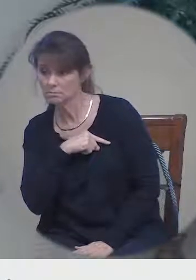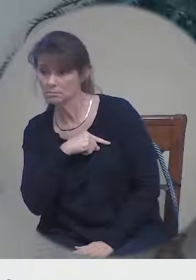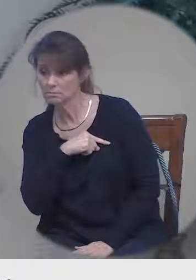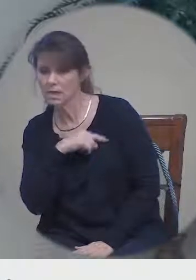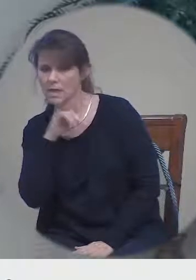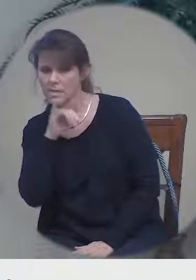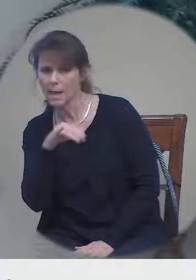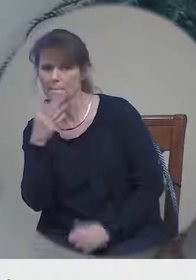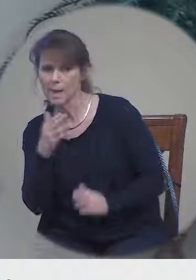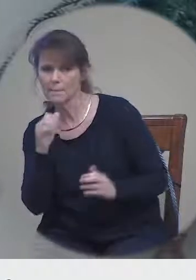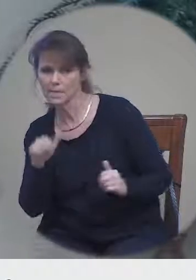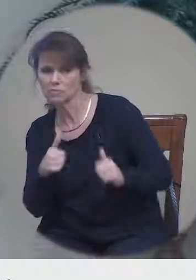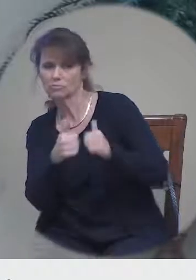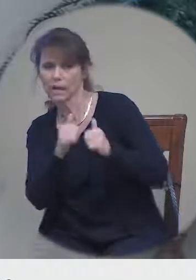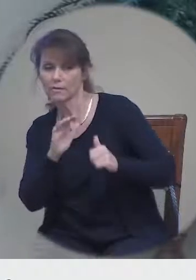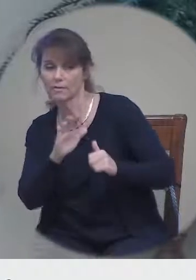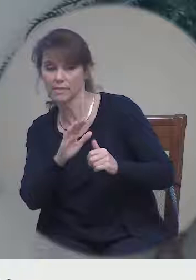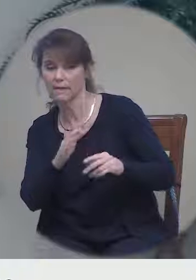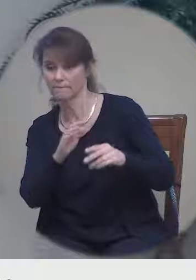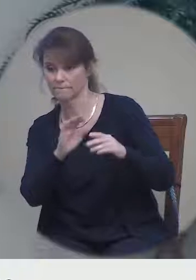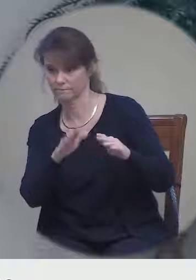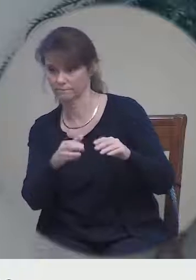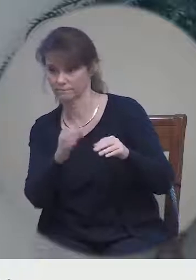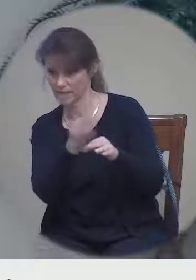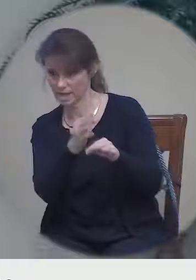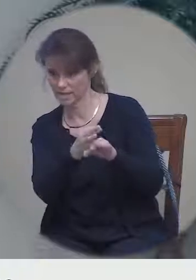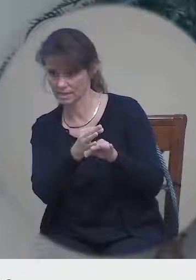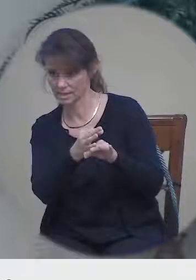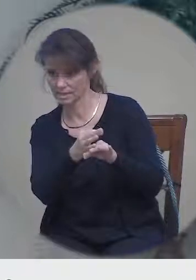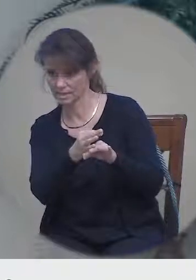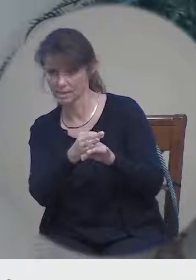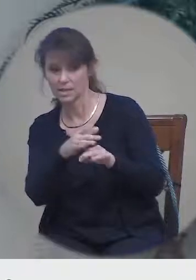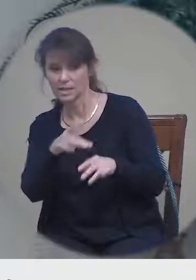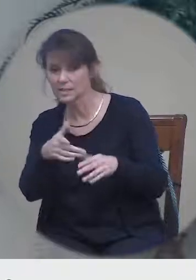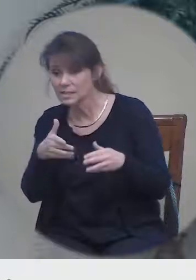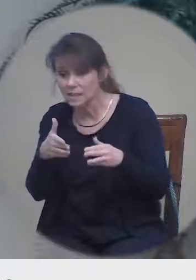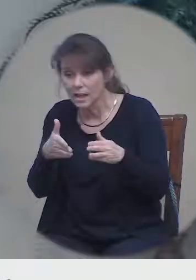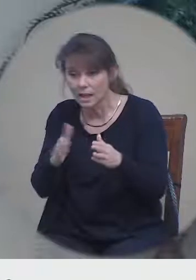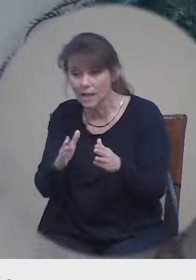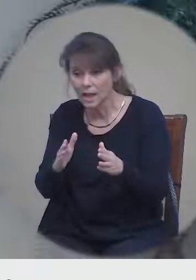might challenge their faith. Here's what he says: let brotherly love continue,